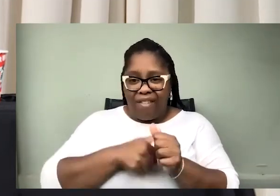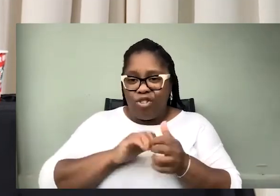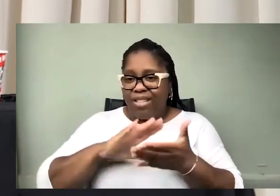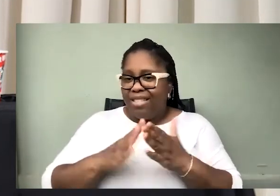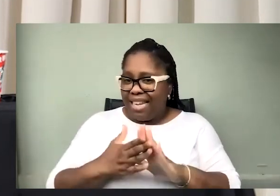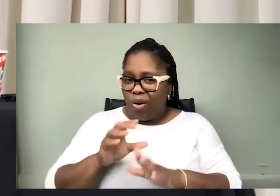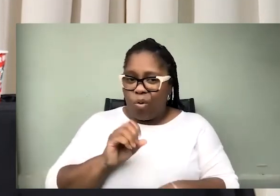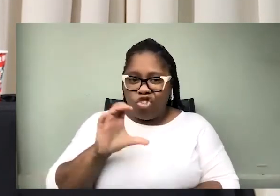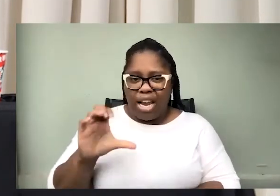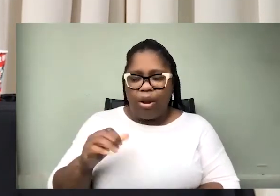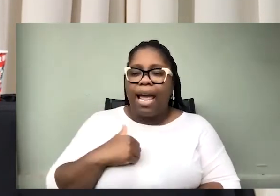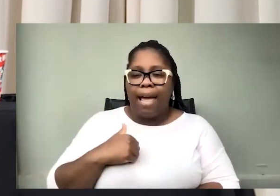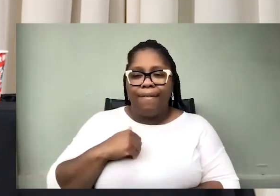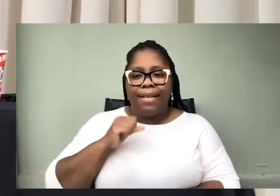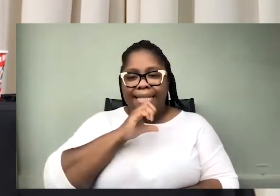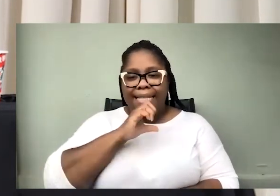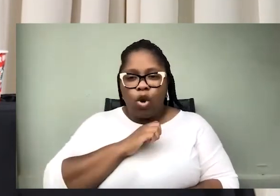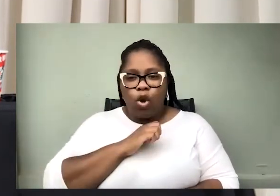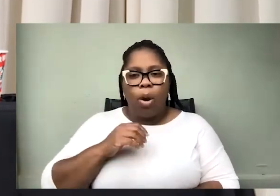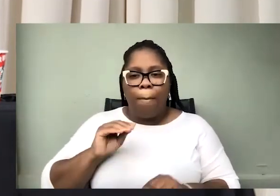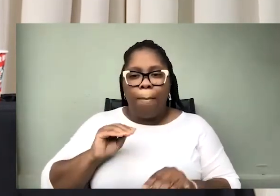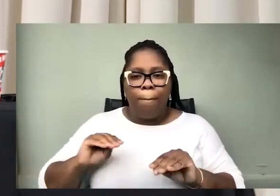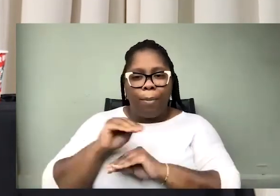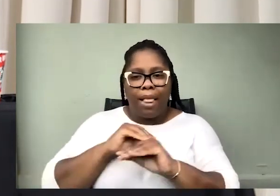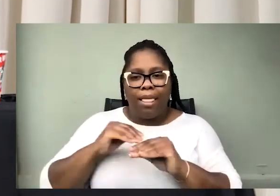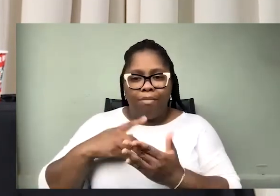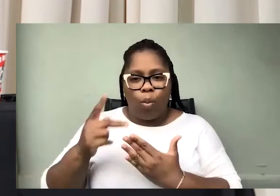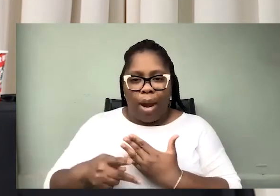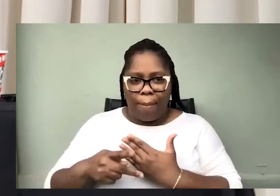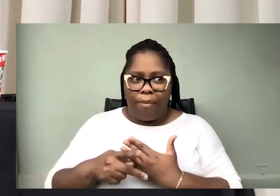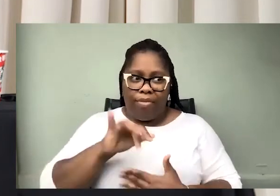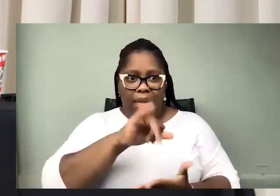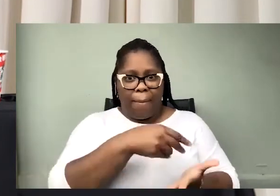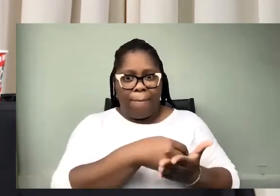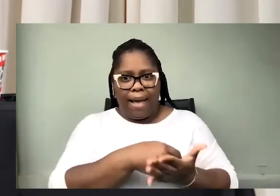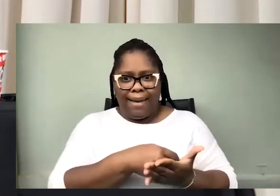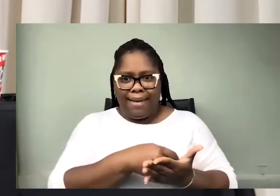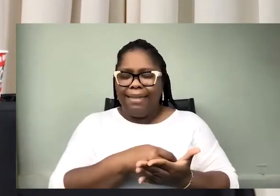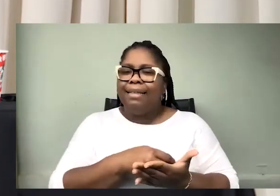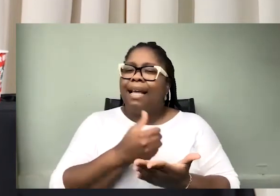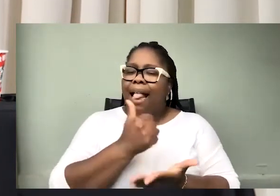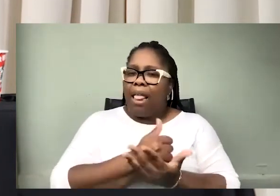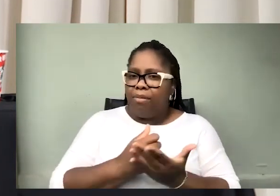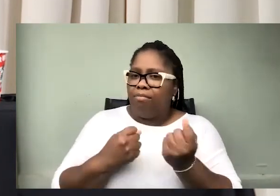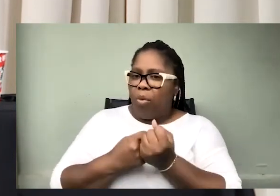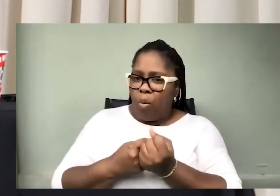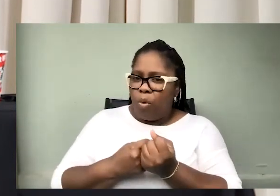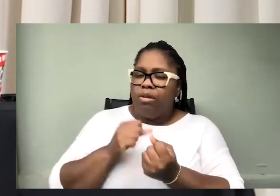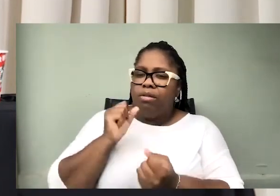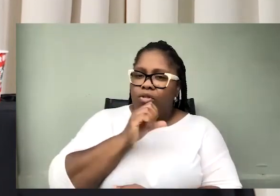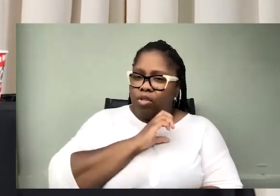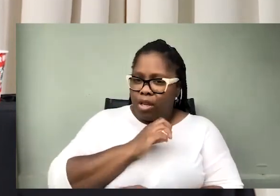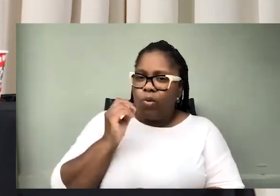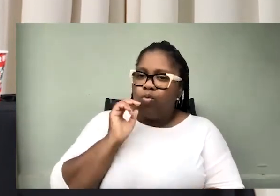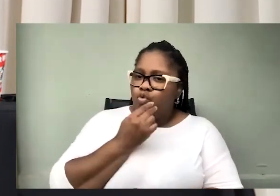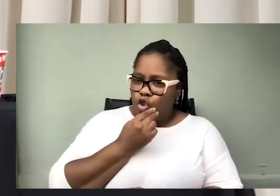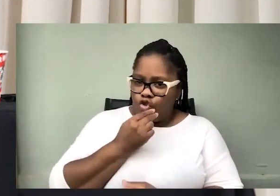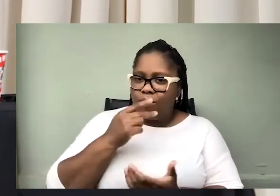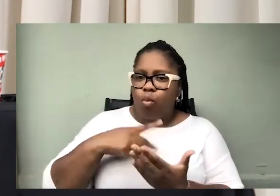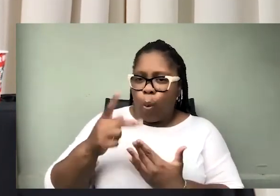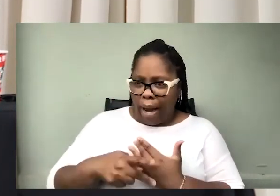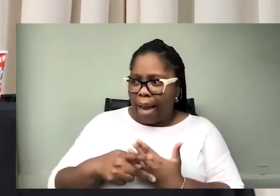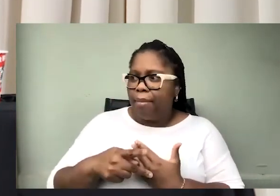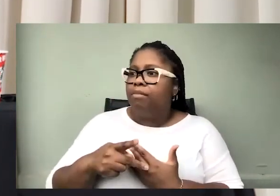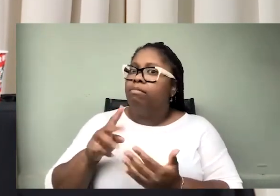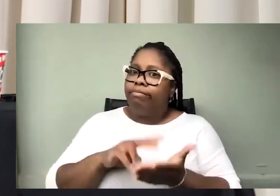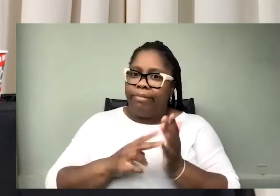program. Many of the cities use those dollars to augment senior nutrition programs so that the seniors can have transportation to come to